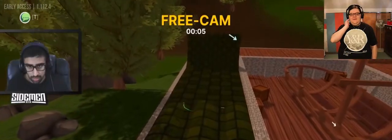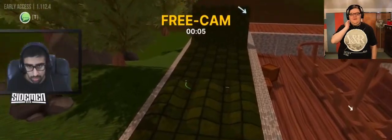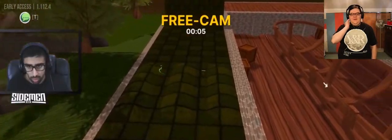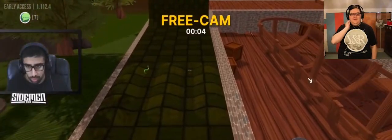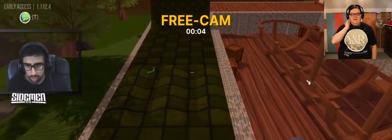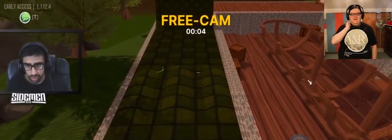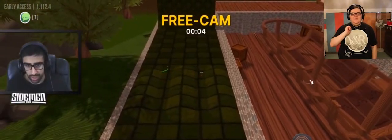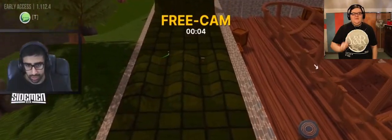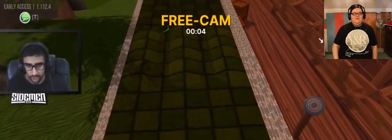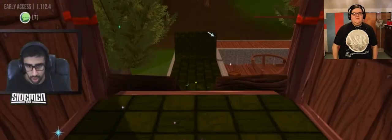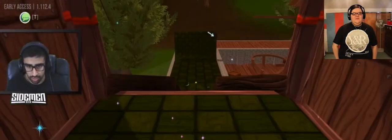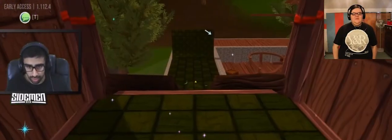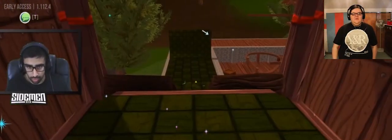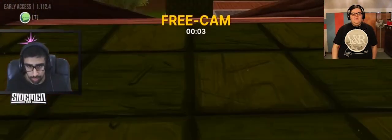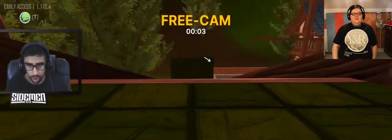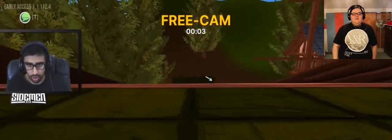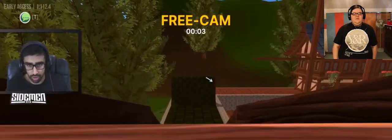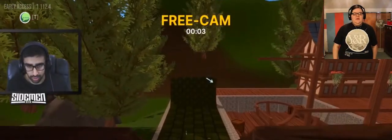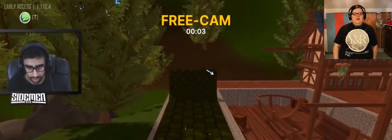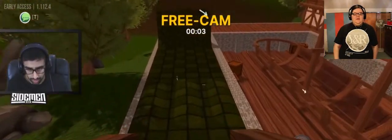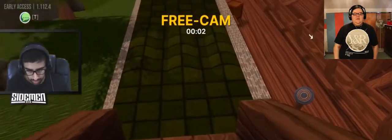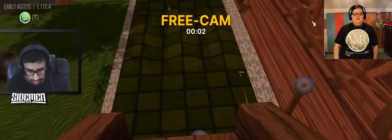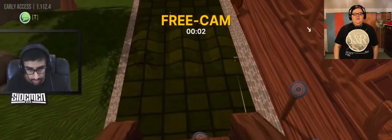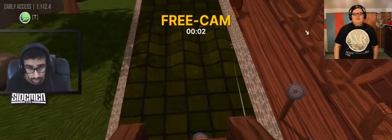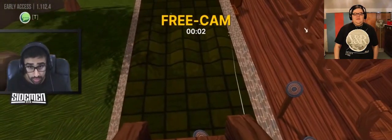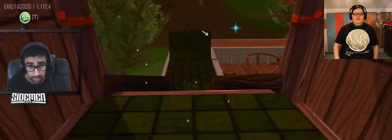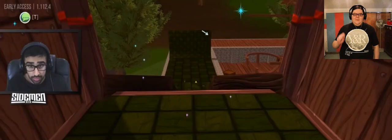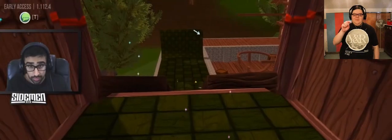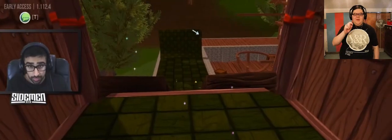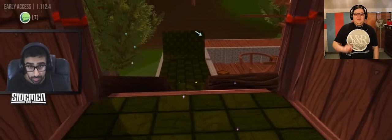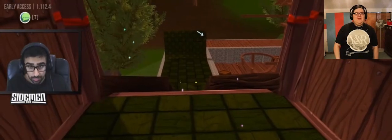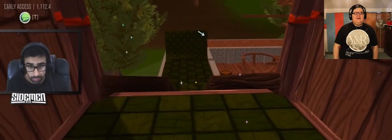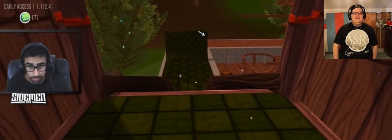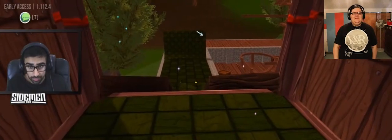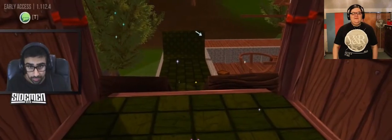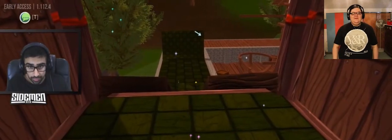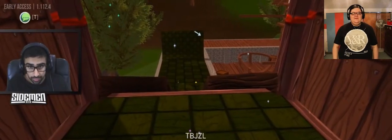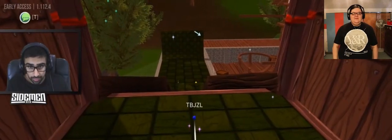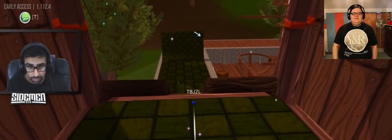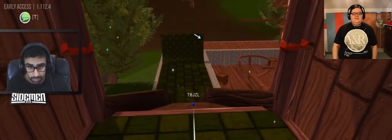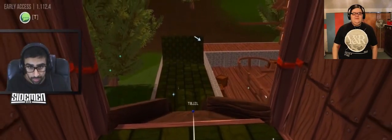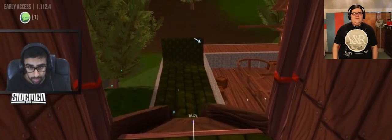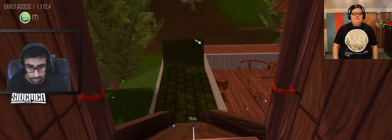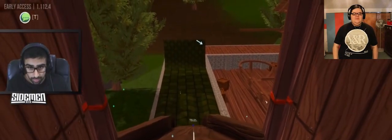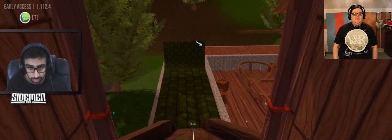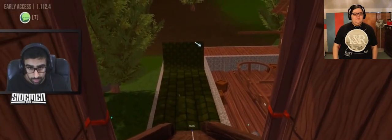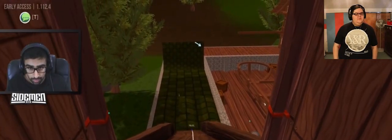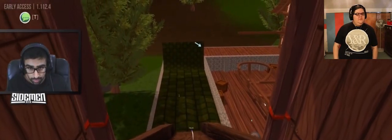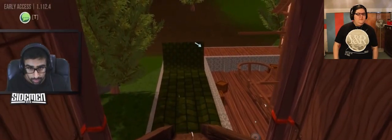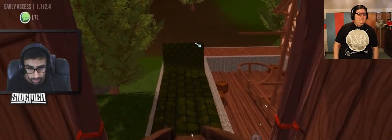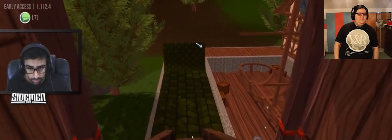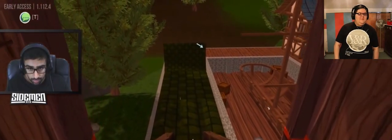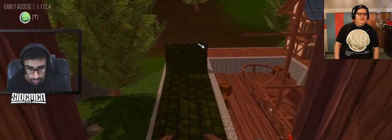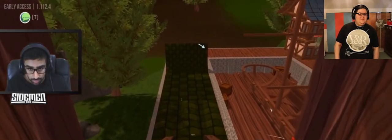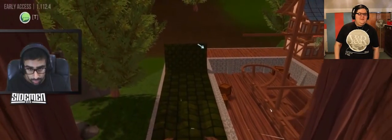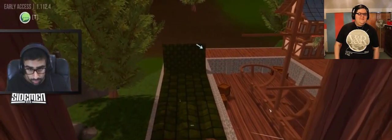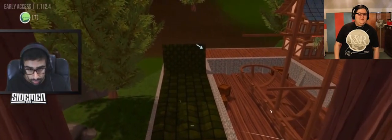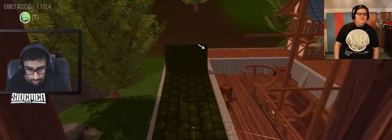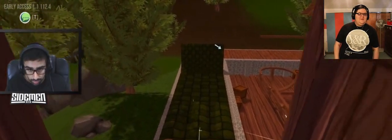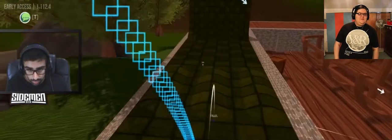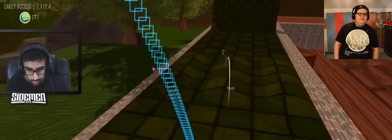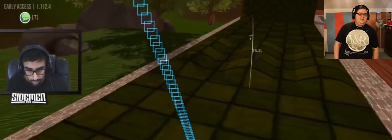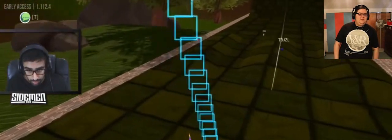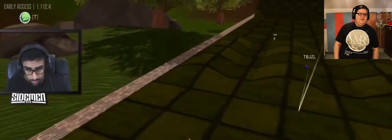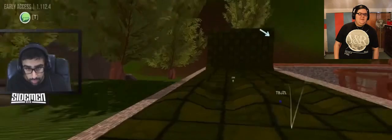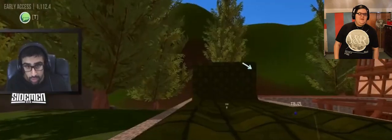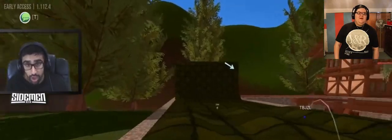Oh, Sidemen. I was trying to hit the, the little pot. Okay. Yeah. A little beep ding. Where do you go? Nailed it. Ooh, I made things that